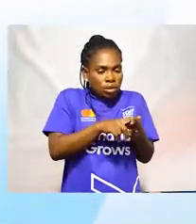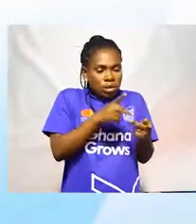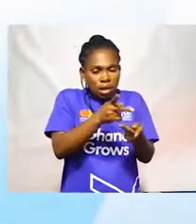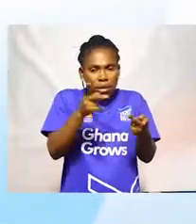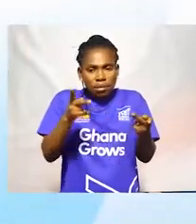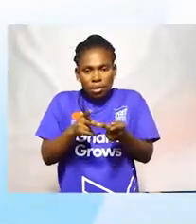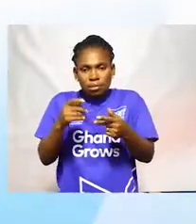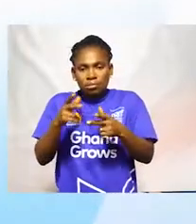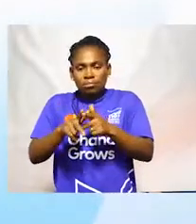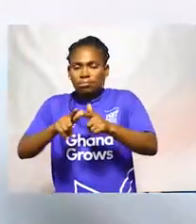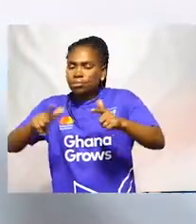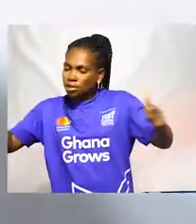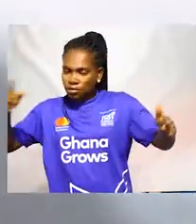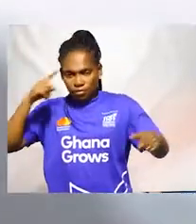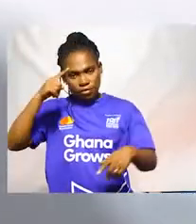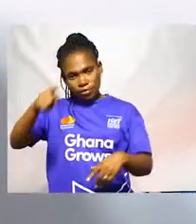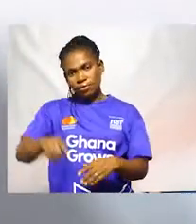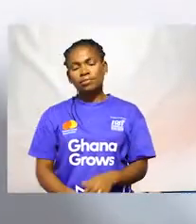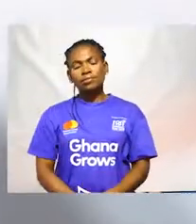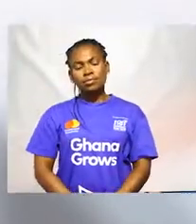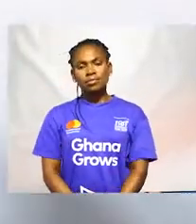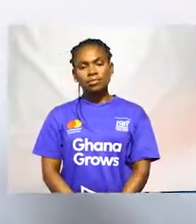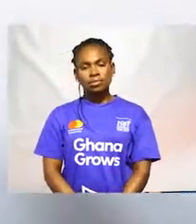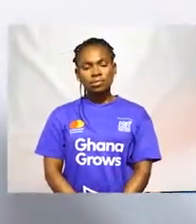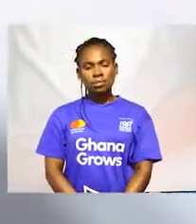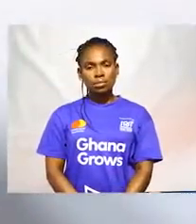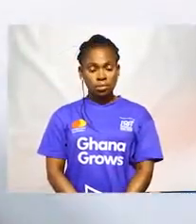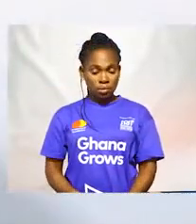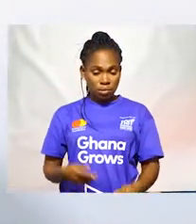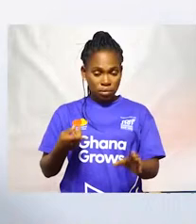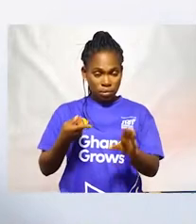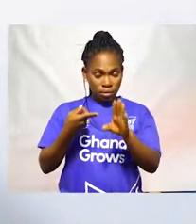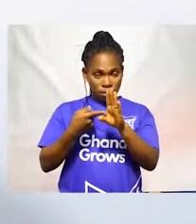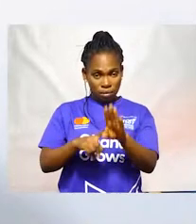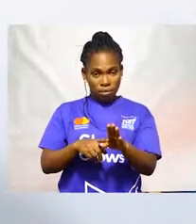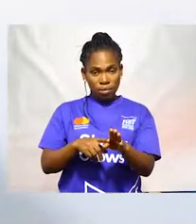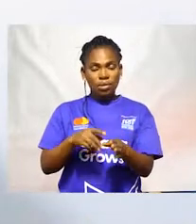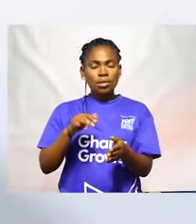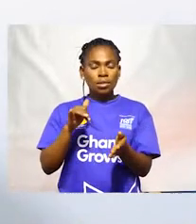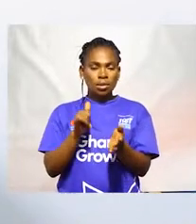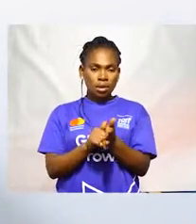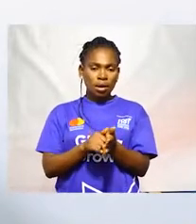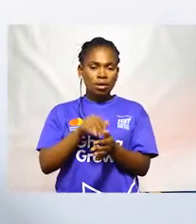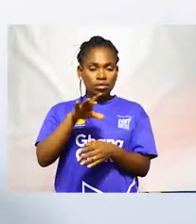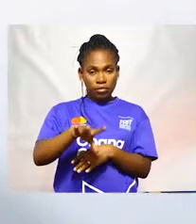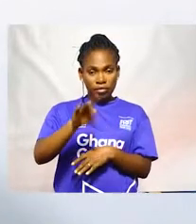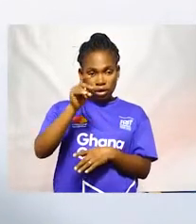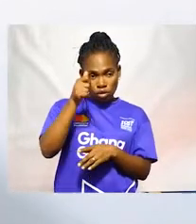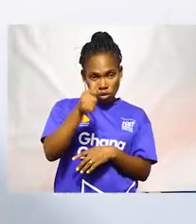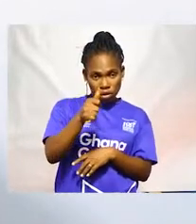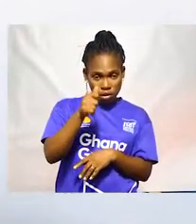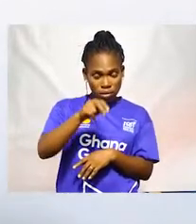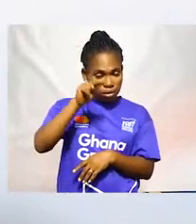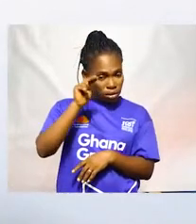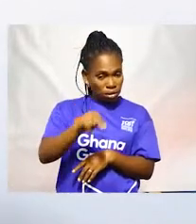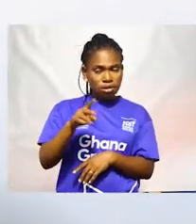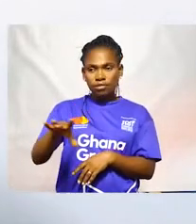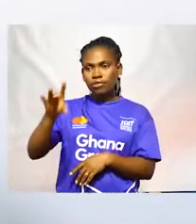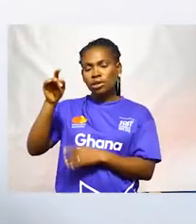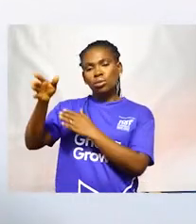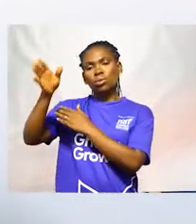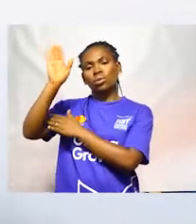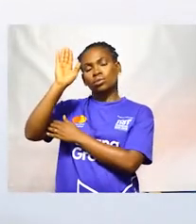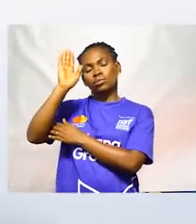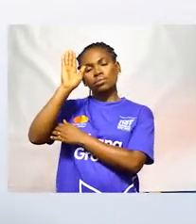makes something great out of your life. So we began by establishing the fact that to find yourself, you need to find God.